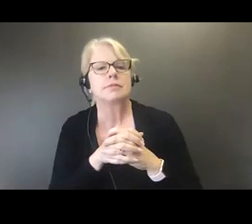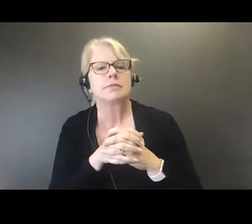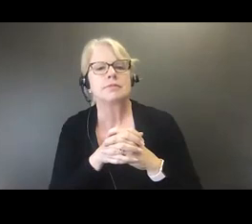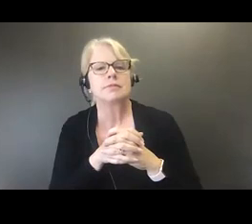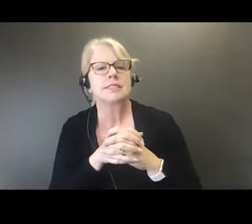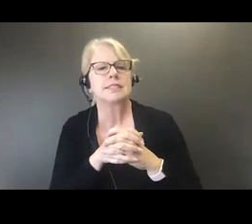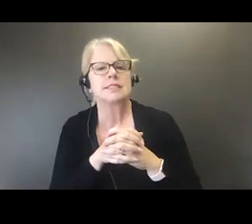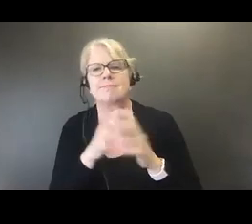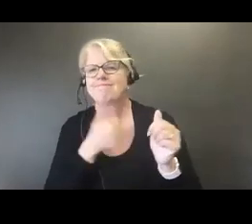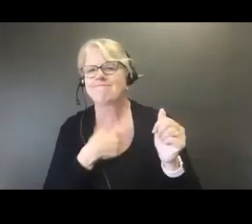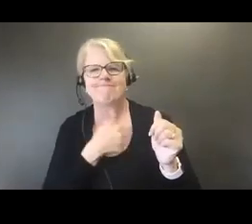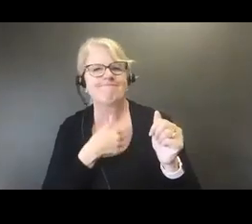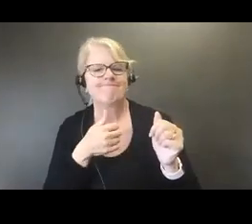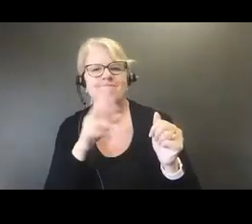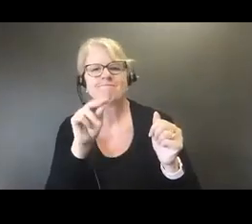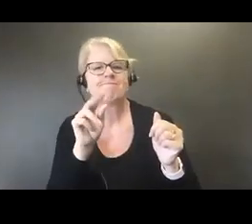Not really, I'm so sorry.